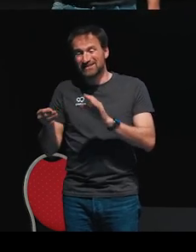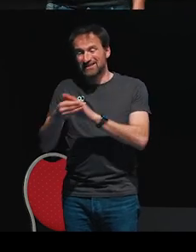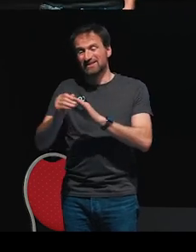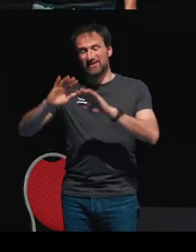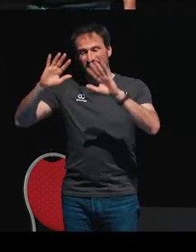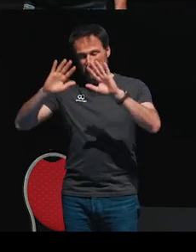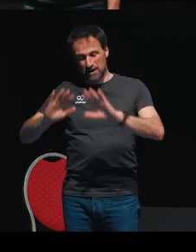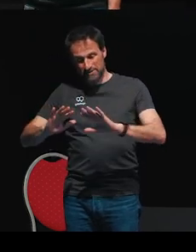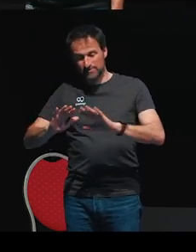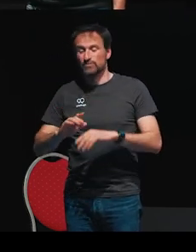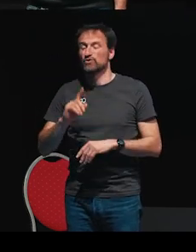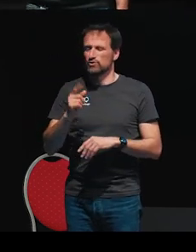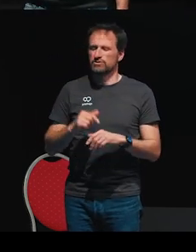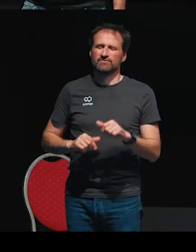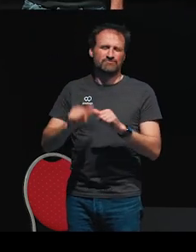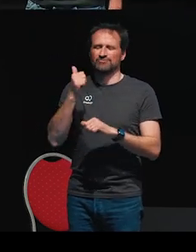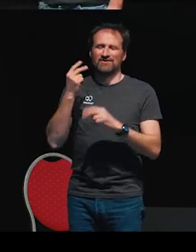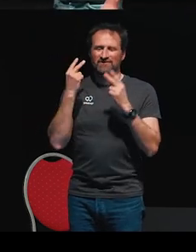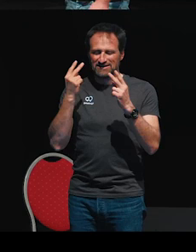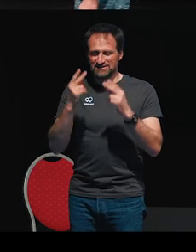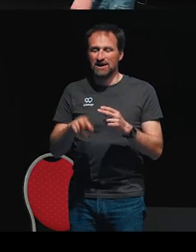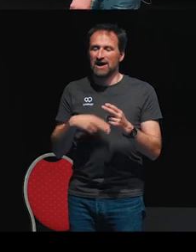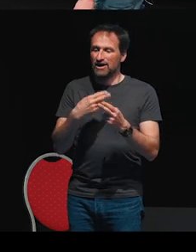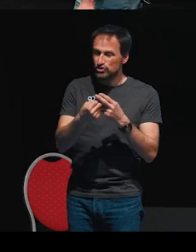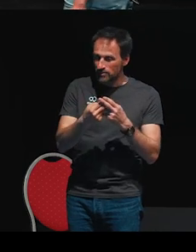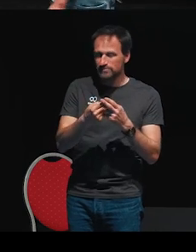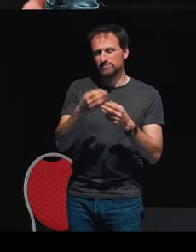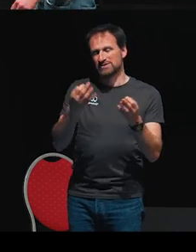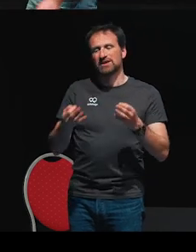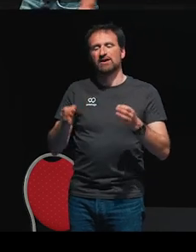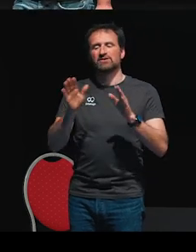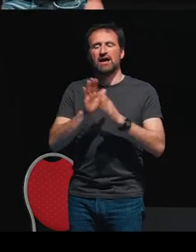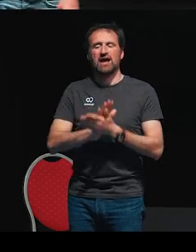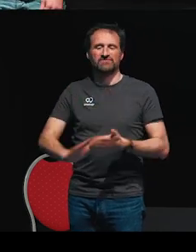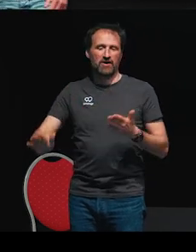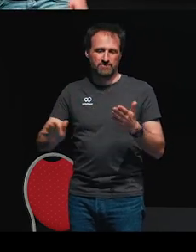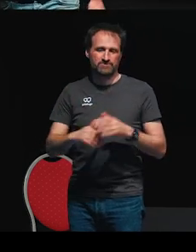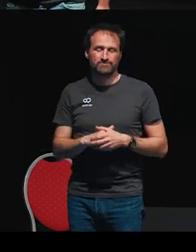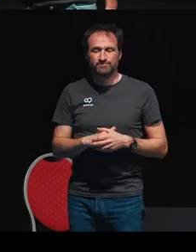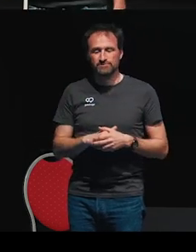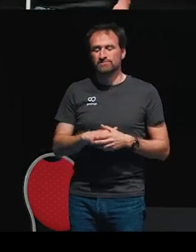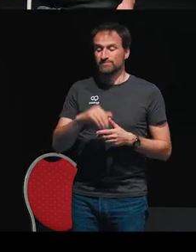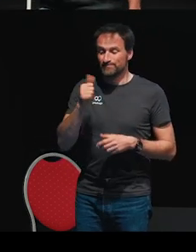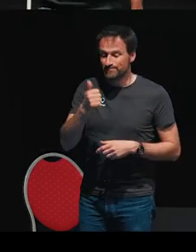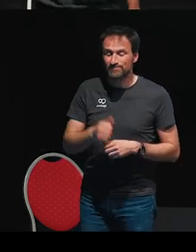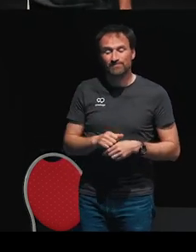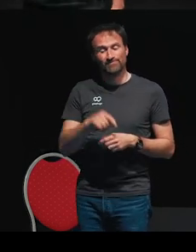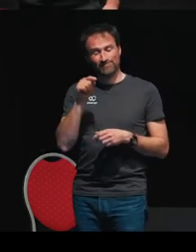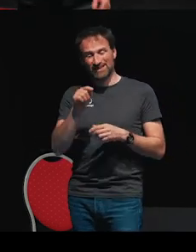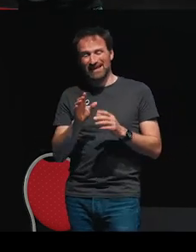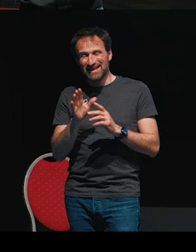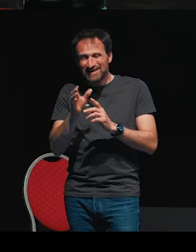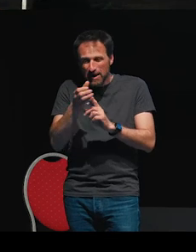maintain state is simple. Let's start with encapsulate commands into objects. What does it